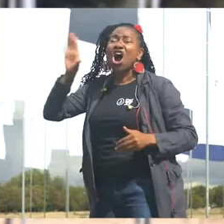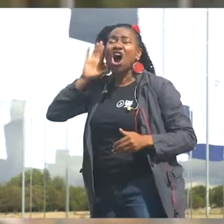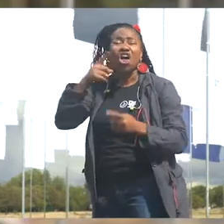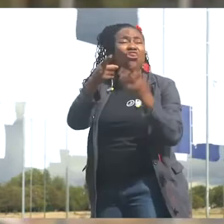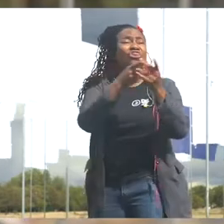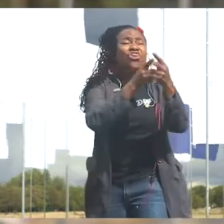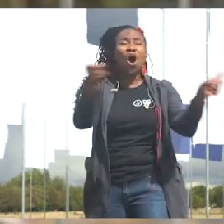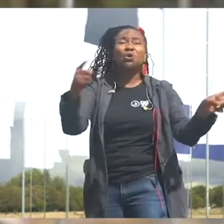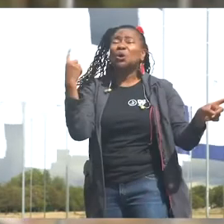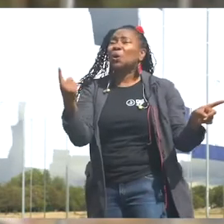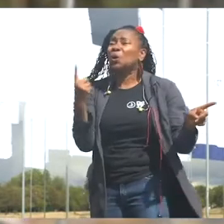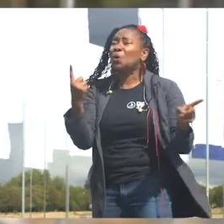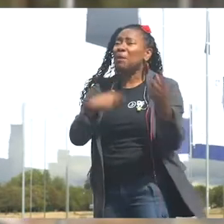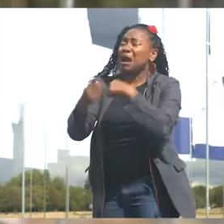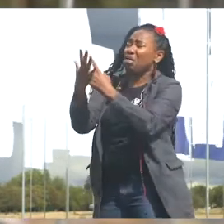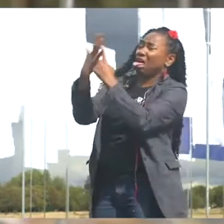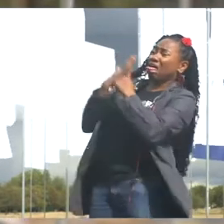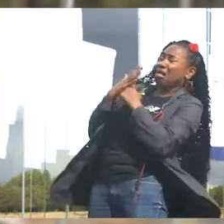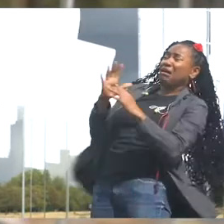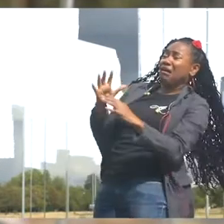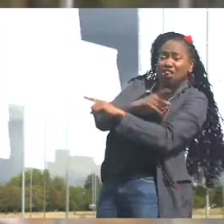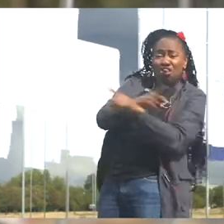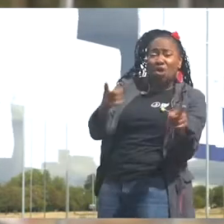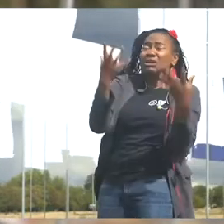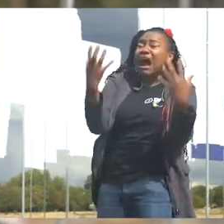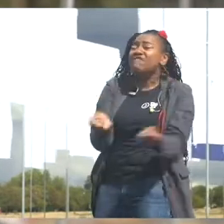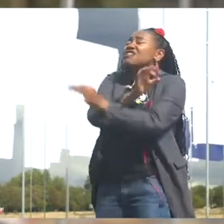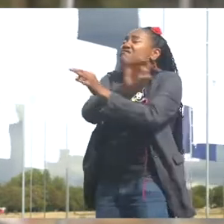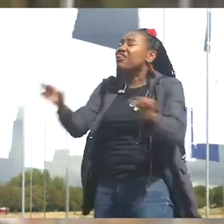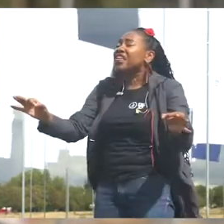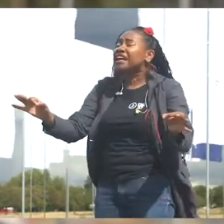storm, those who would end up with nothing.